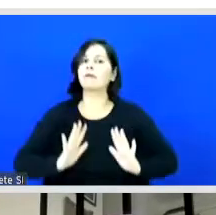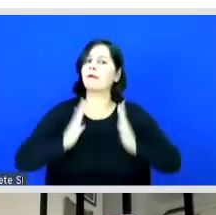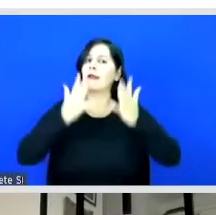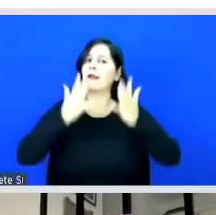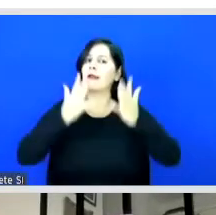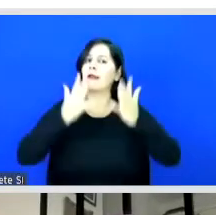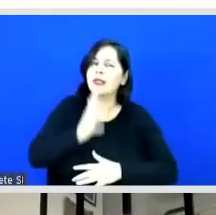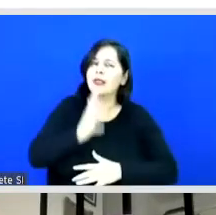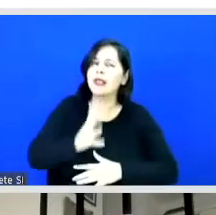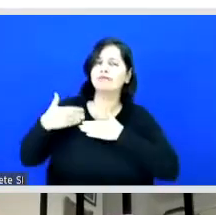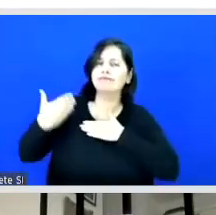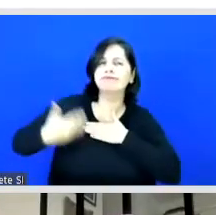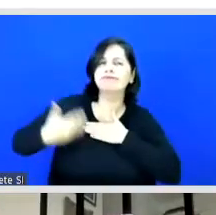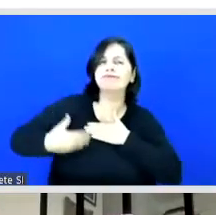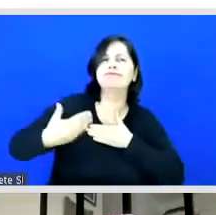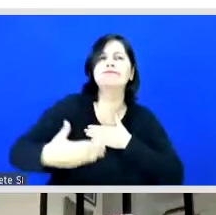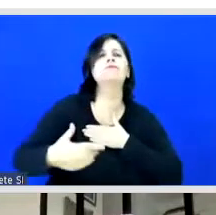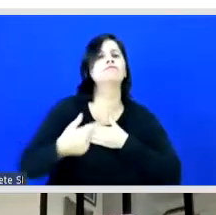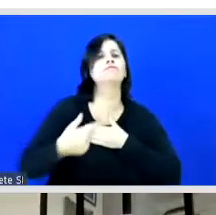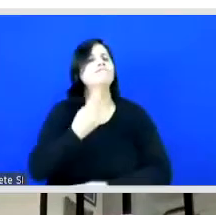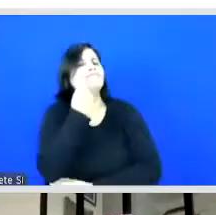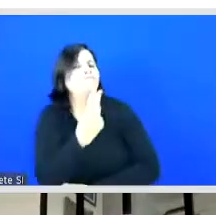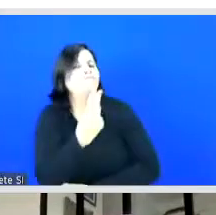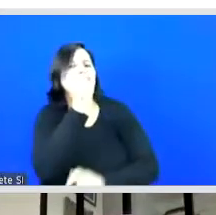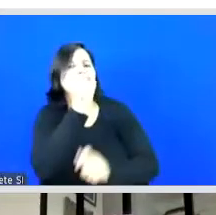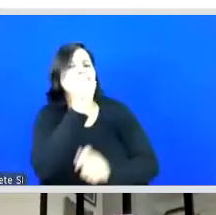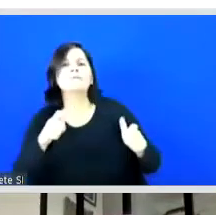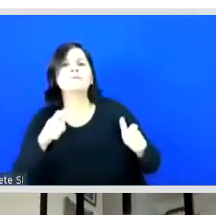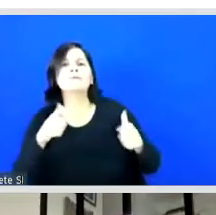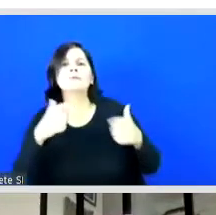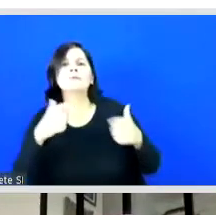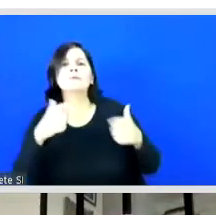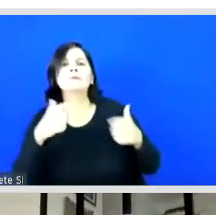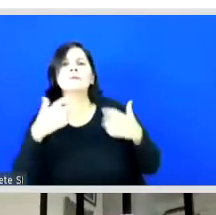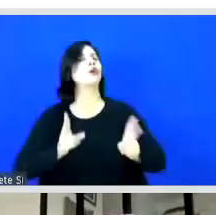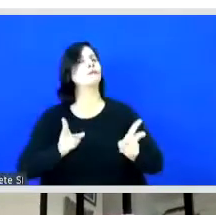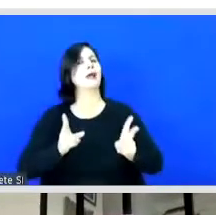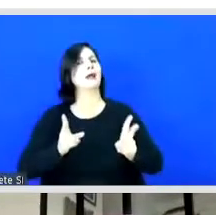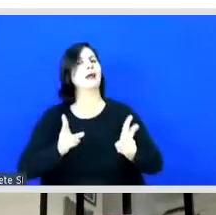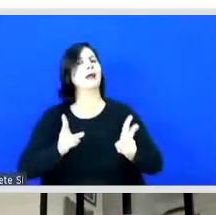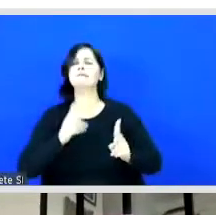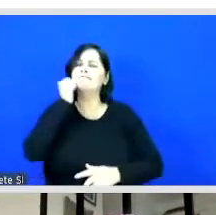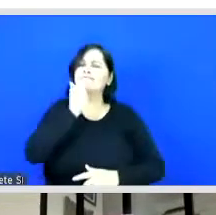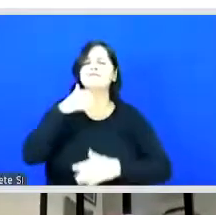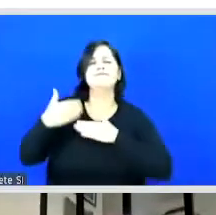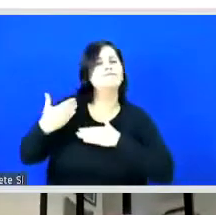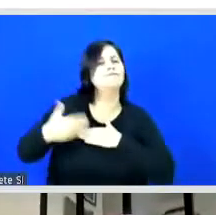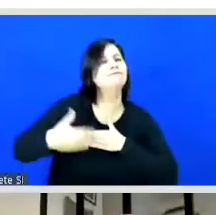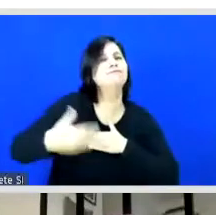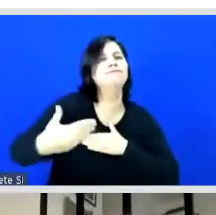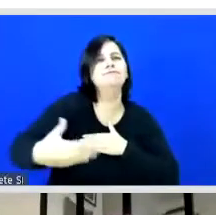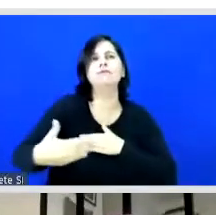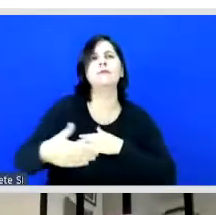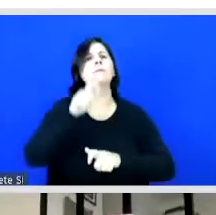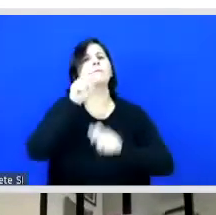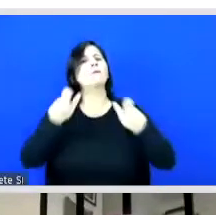the power because they can influence political options and can motivate the private sector and be the correctional force for policies which are led in